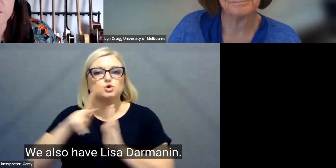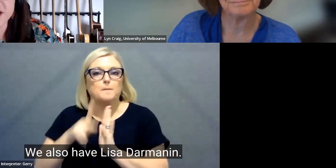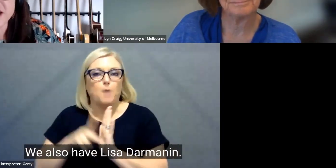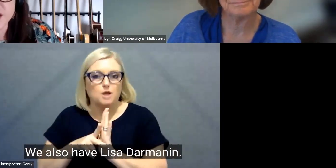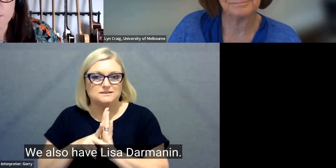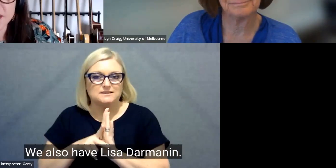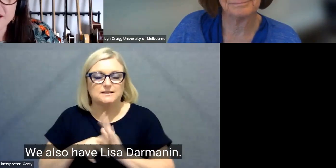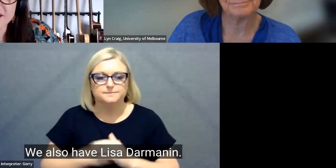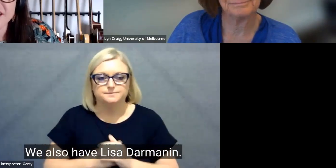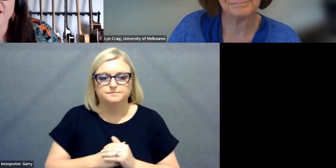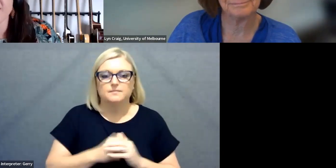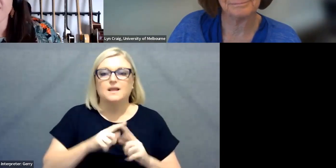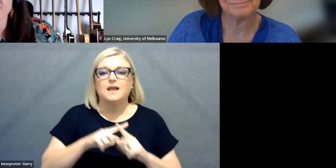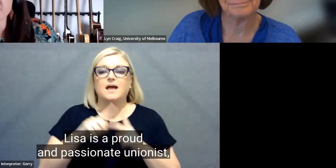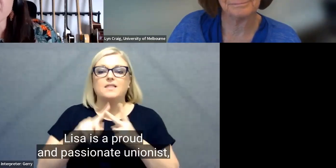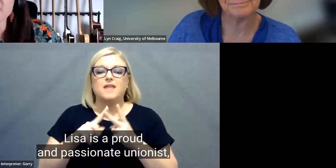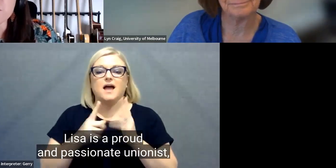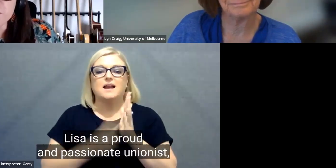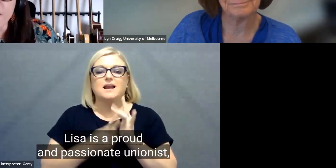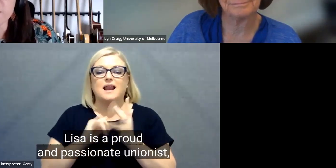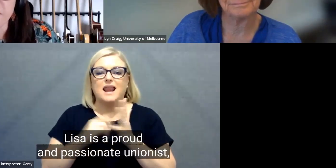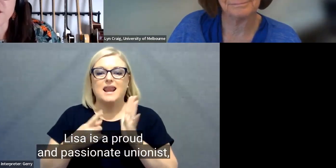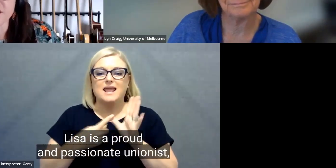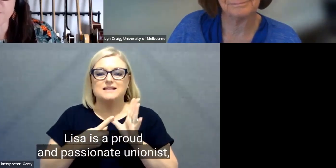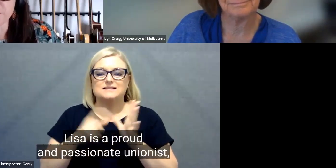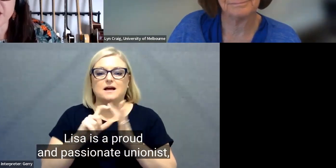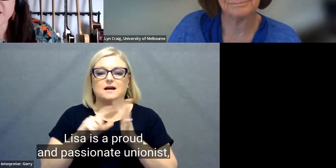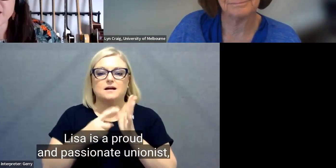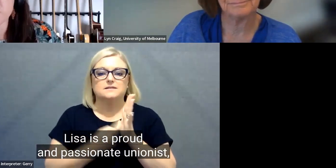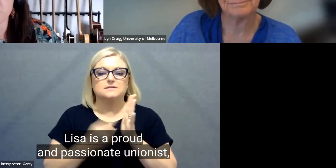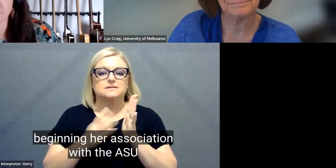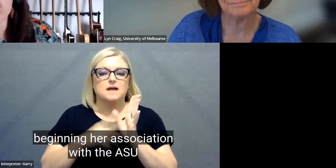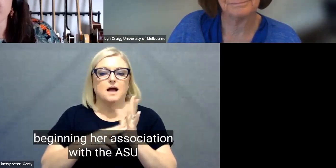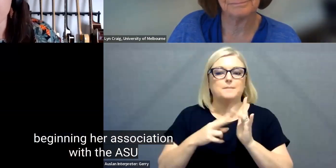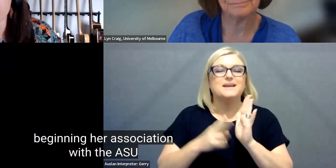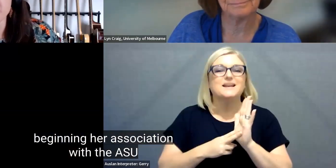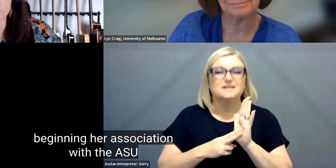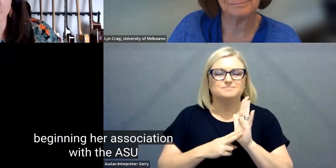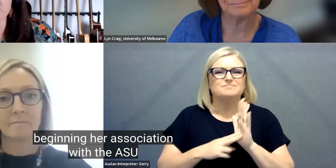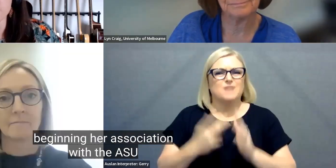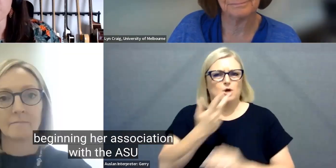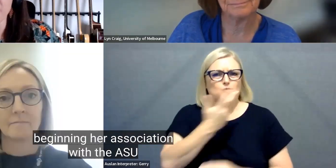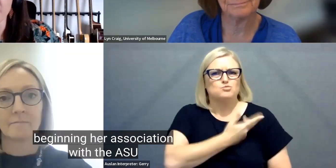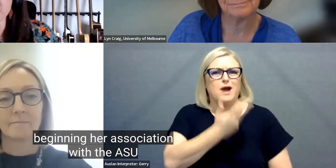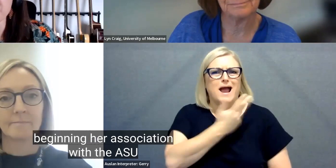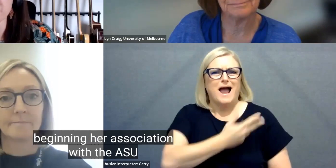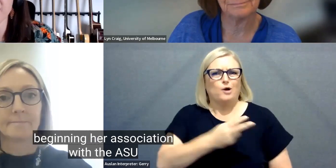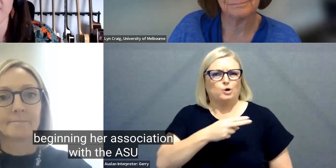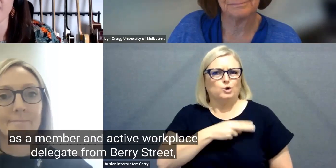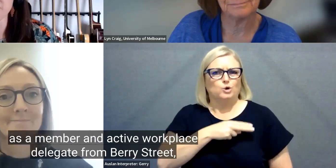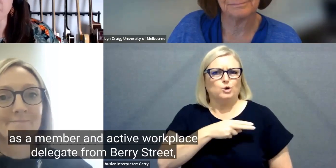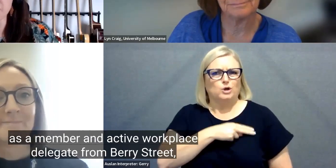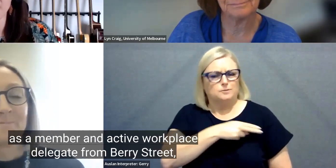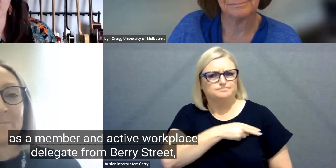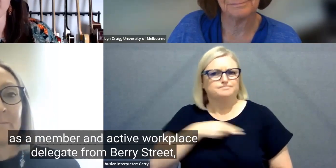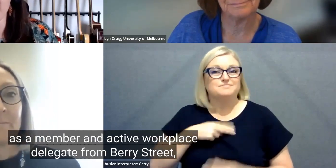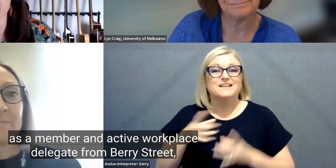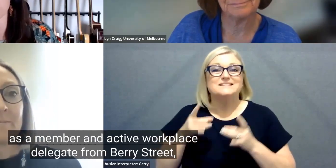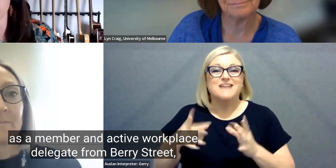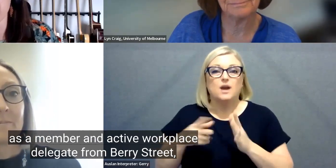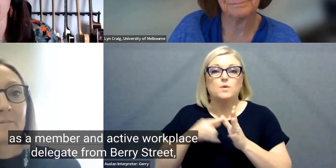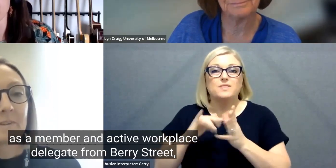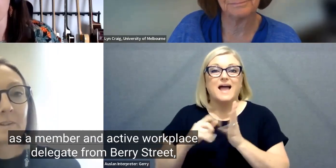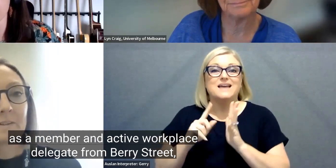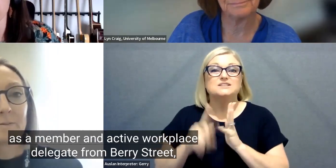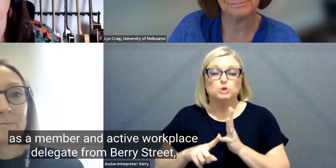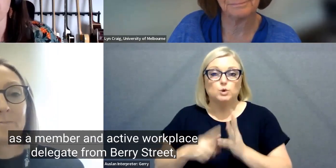We also have Lisa Darmanin. Lisa is a proud and passionate unionist, beginning her association with the ASU as a member and